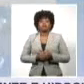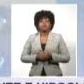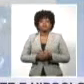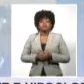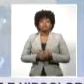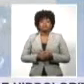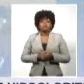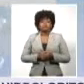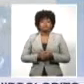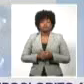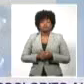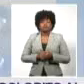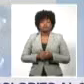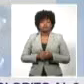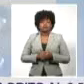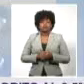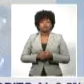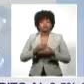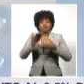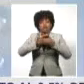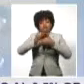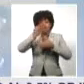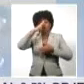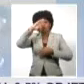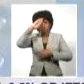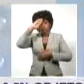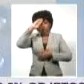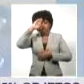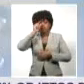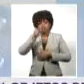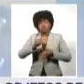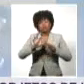6,728 Cubans who reside abroad, and